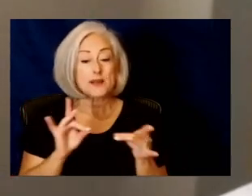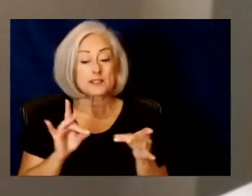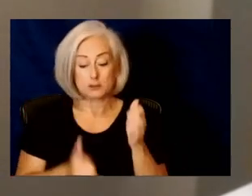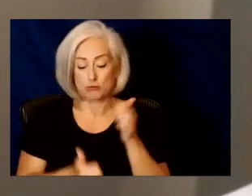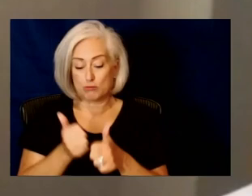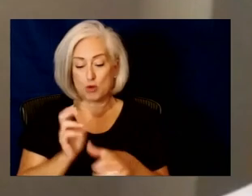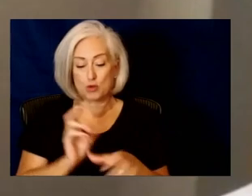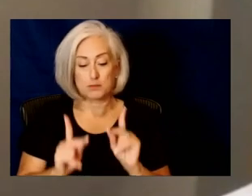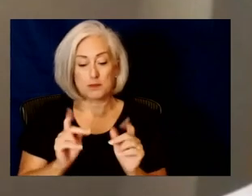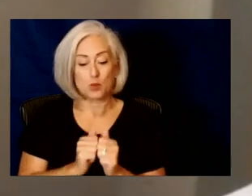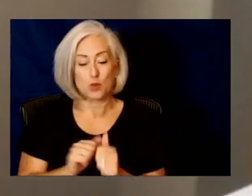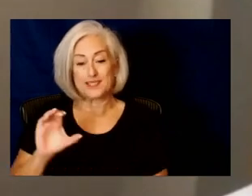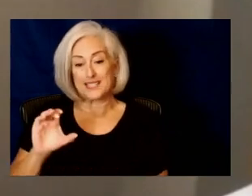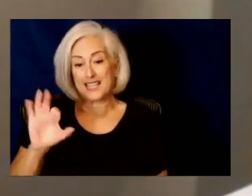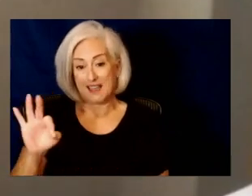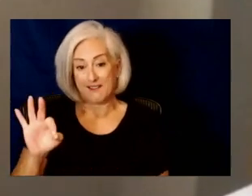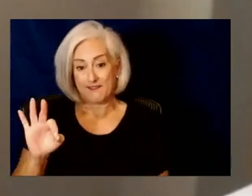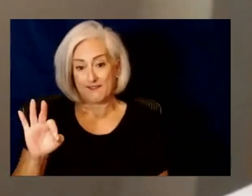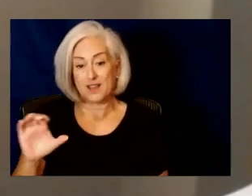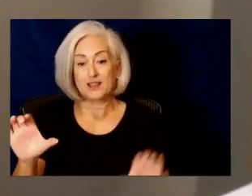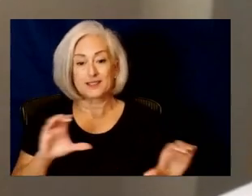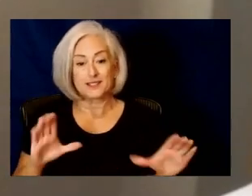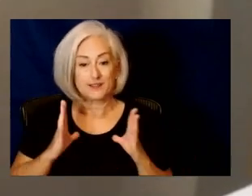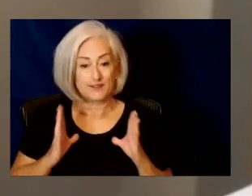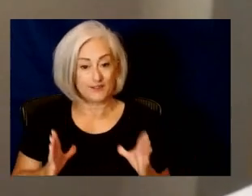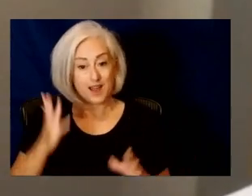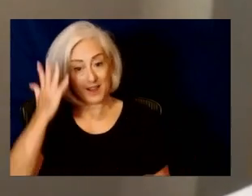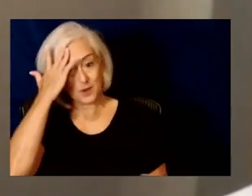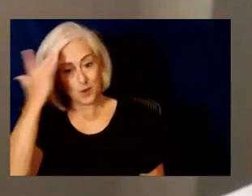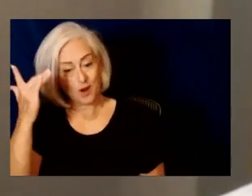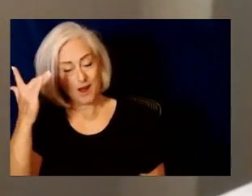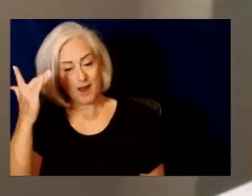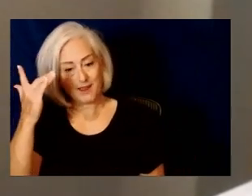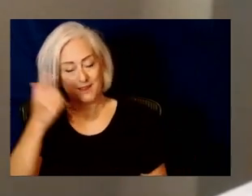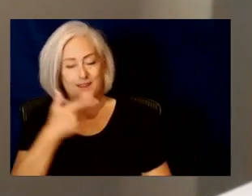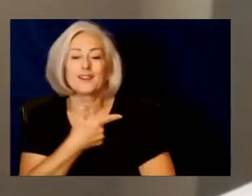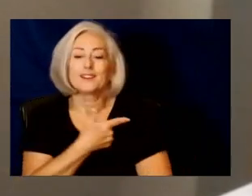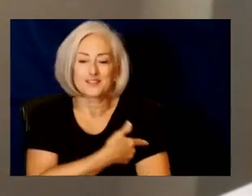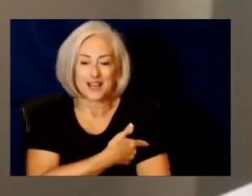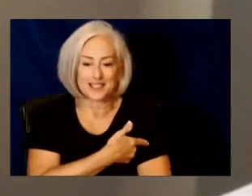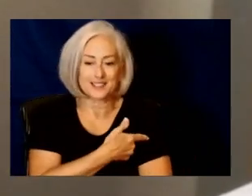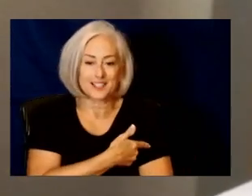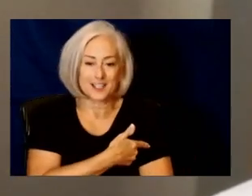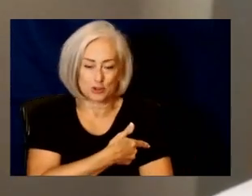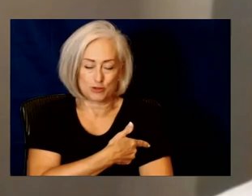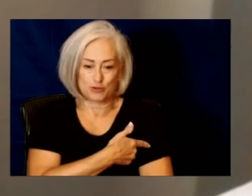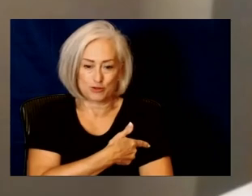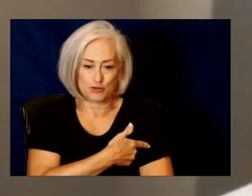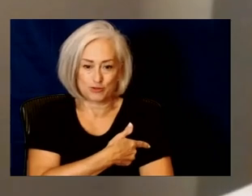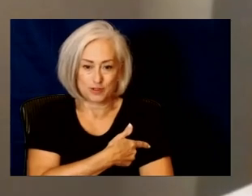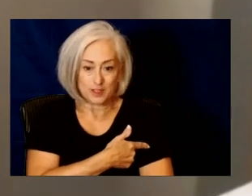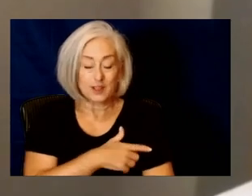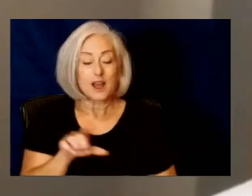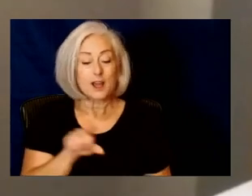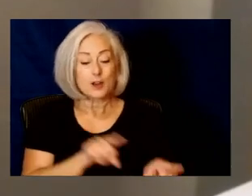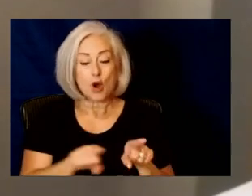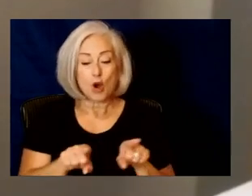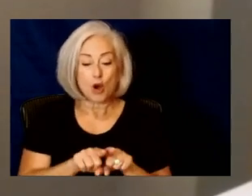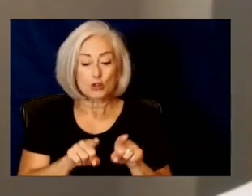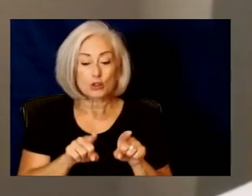well because of vaccination and because of the pre-existing advances in the treatment of CF.